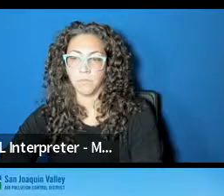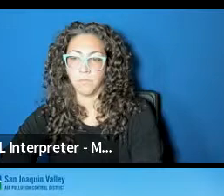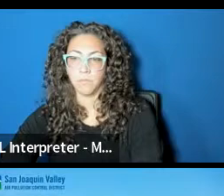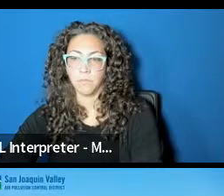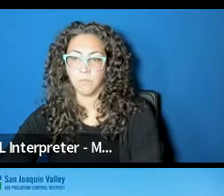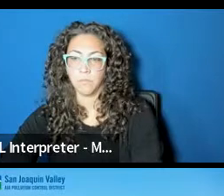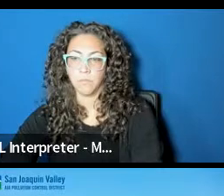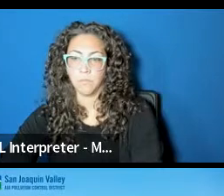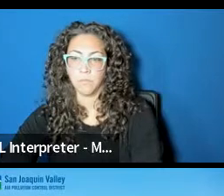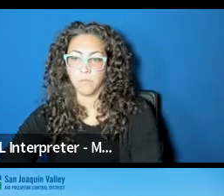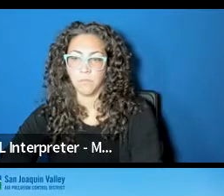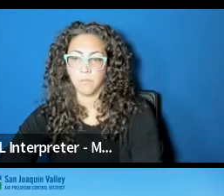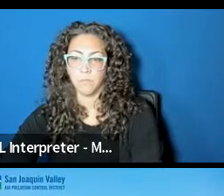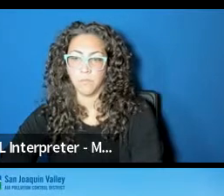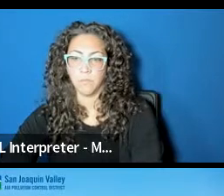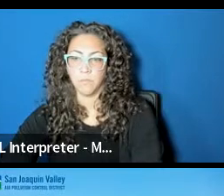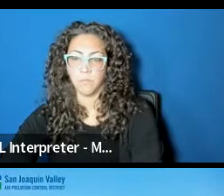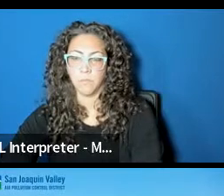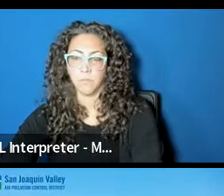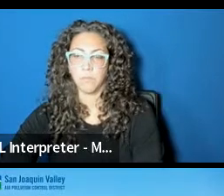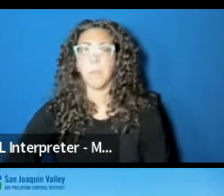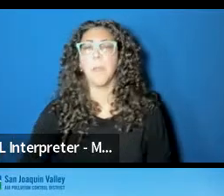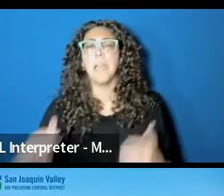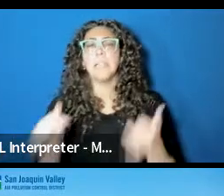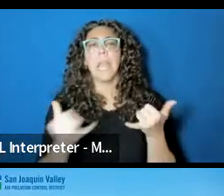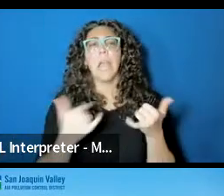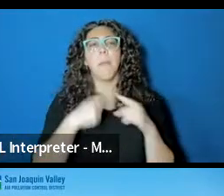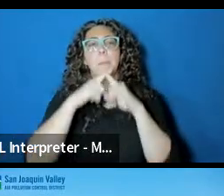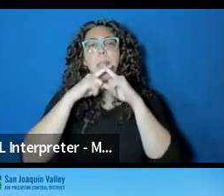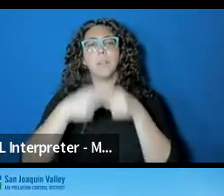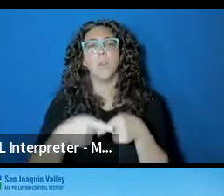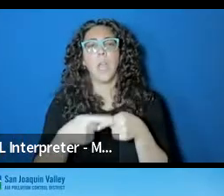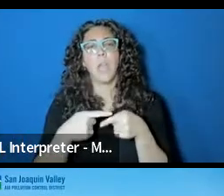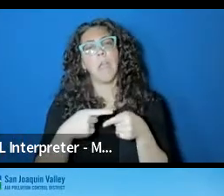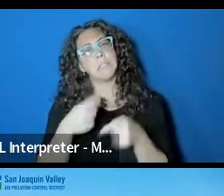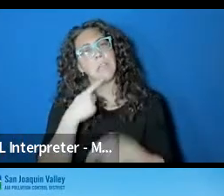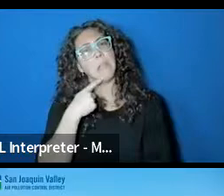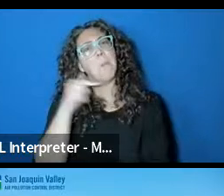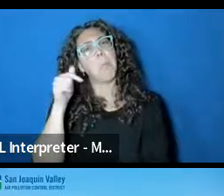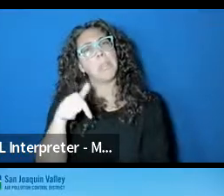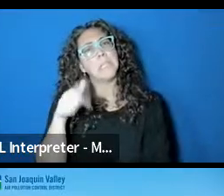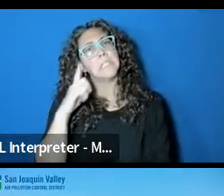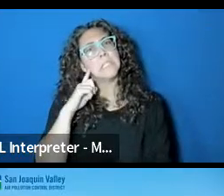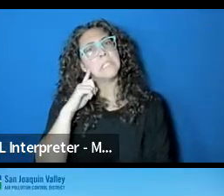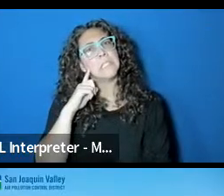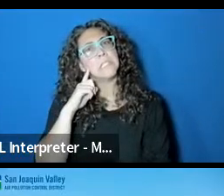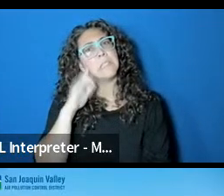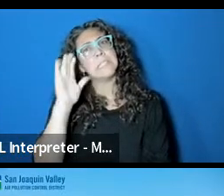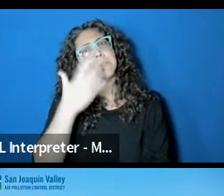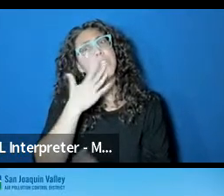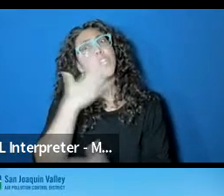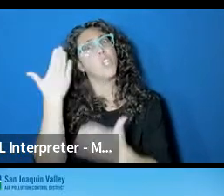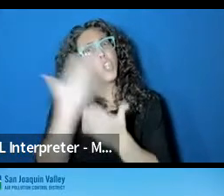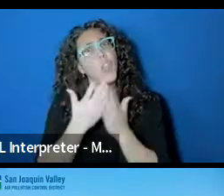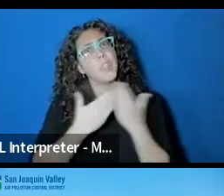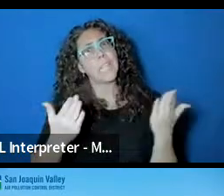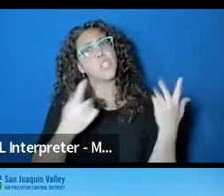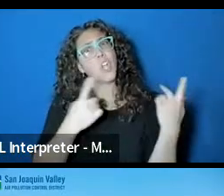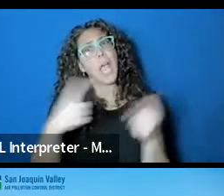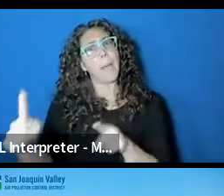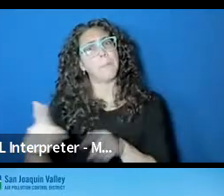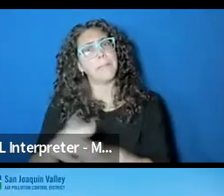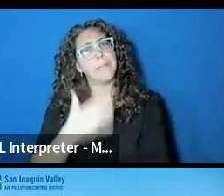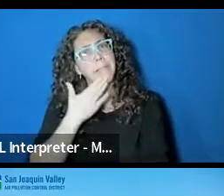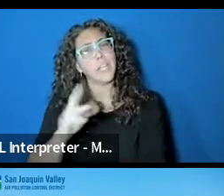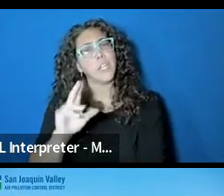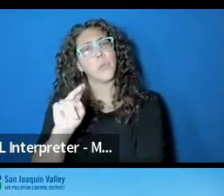But since I had my mic open, I just want to say this, it just sounds like lots of good things have been going on. Thank you,